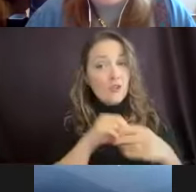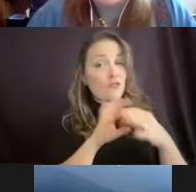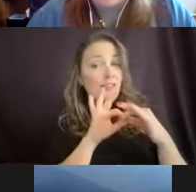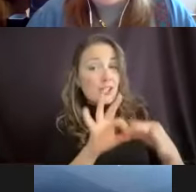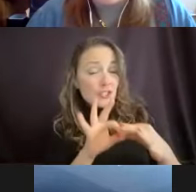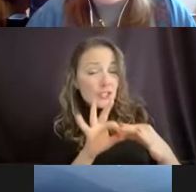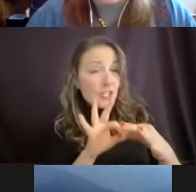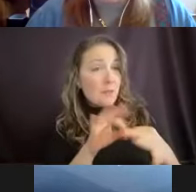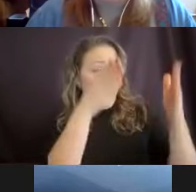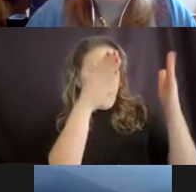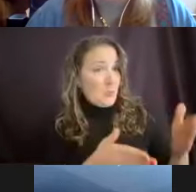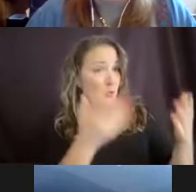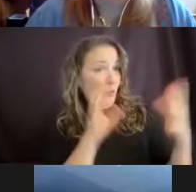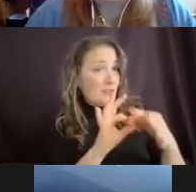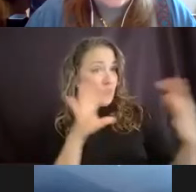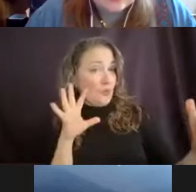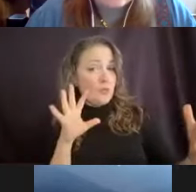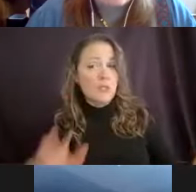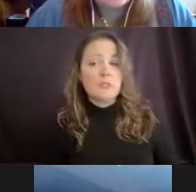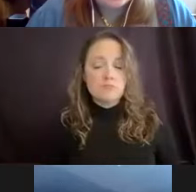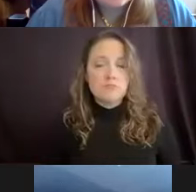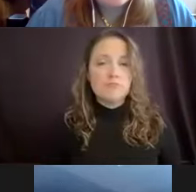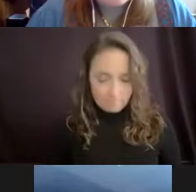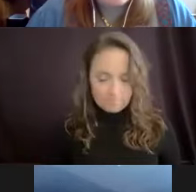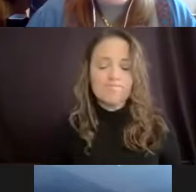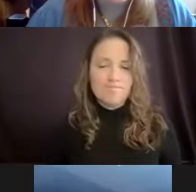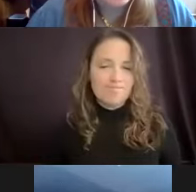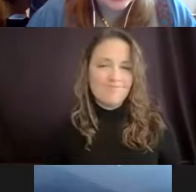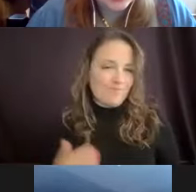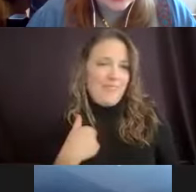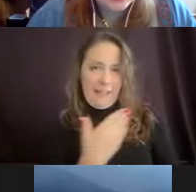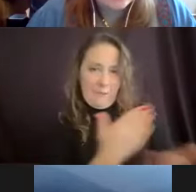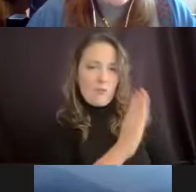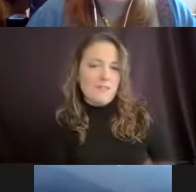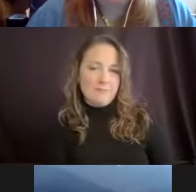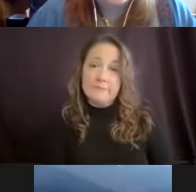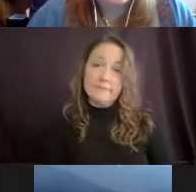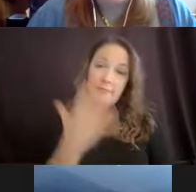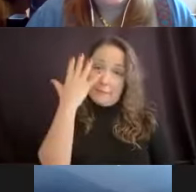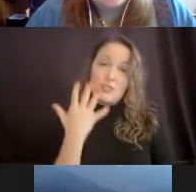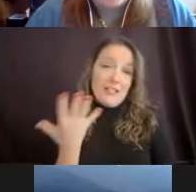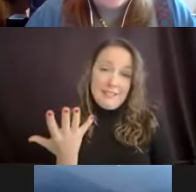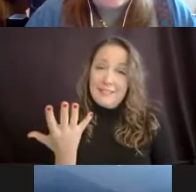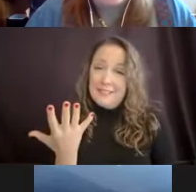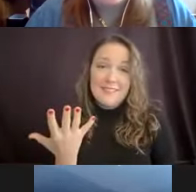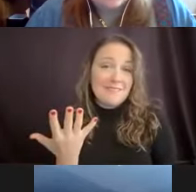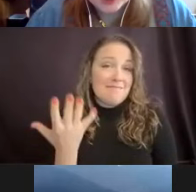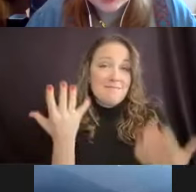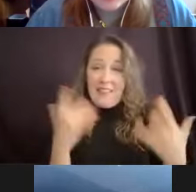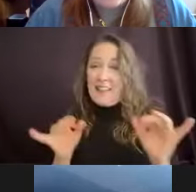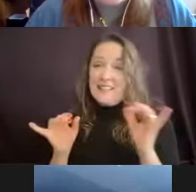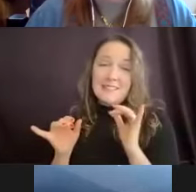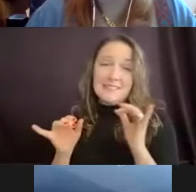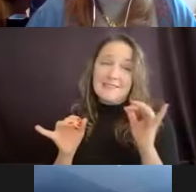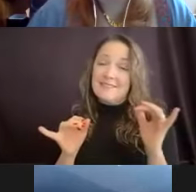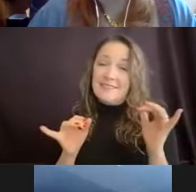wants to break up, they get to break up. Unfortunately, breakups are a unilateral